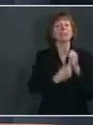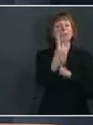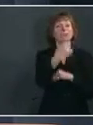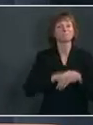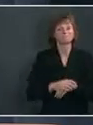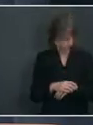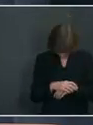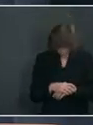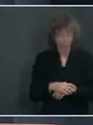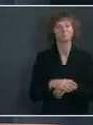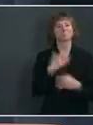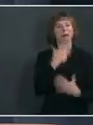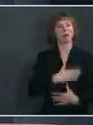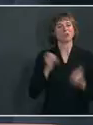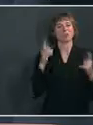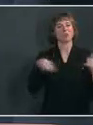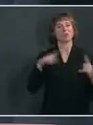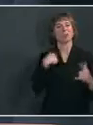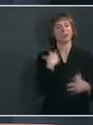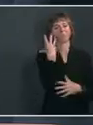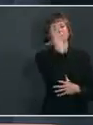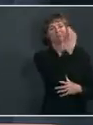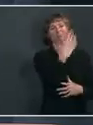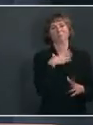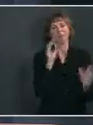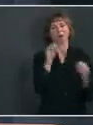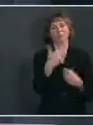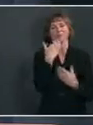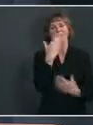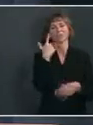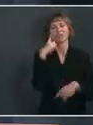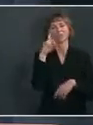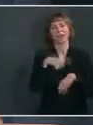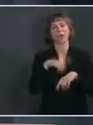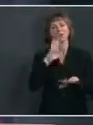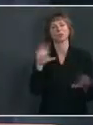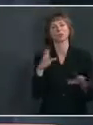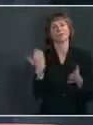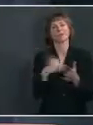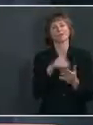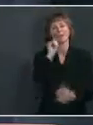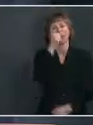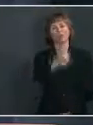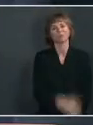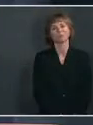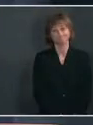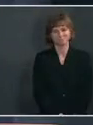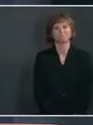I appreciate all of you. I'll be in my office. Thanks for your time, and we'll do this again tomorrow.